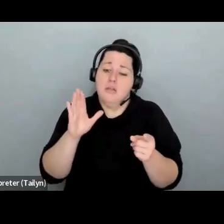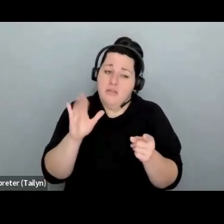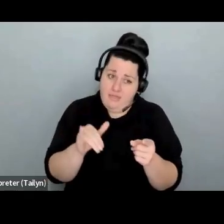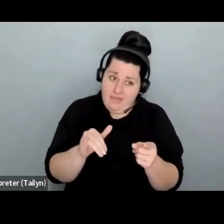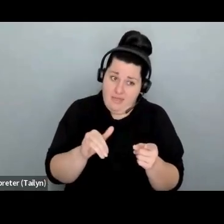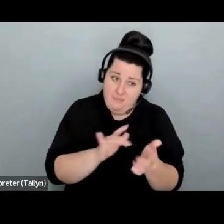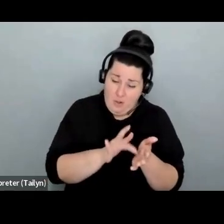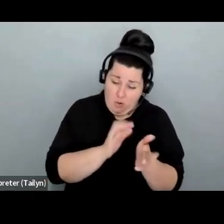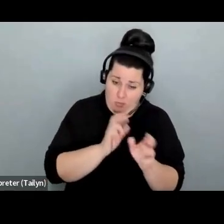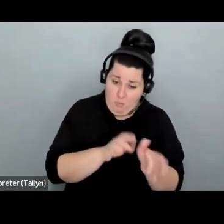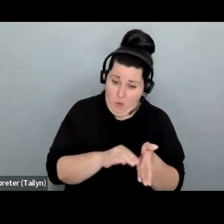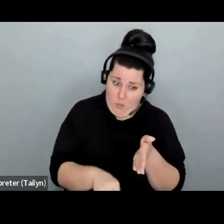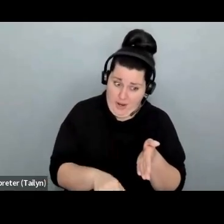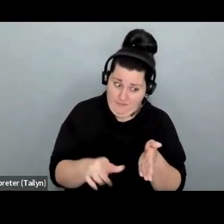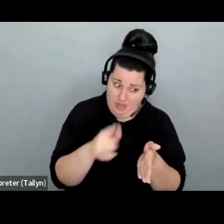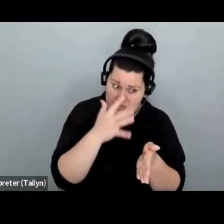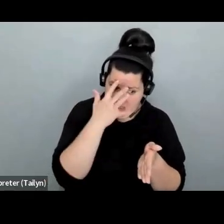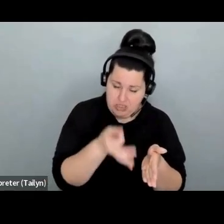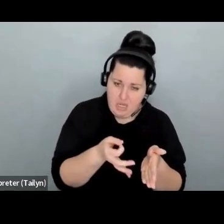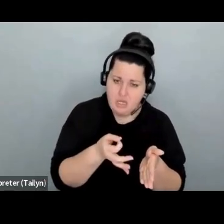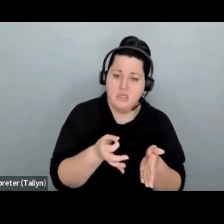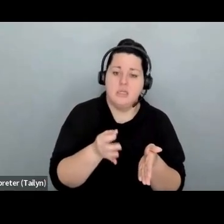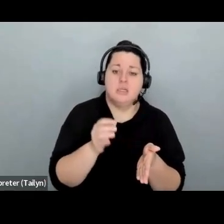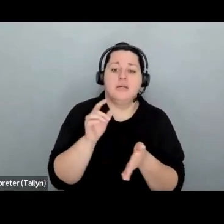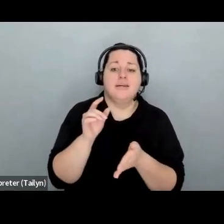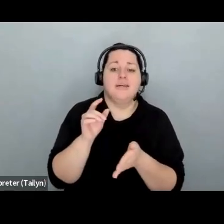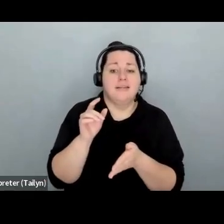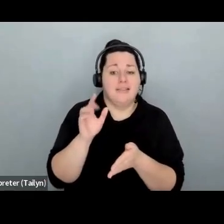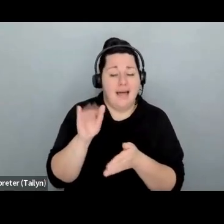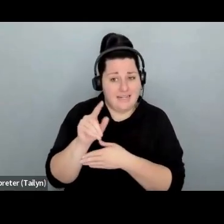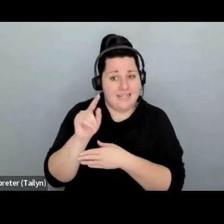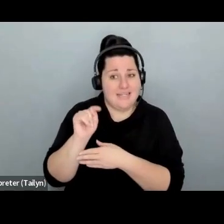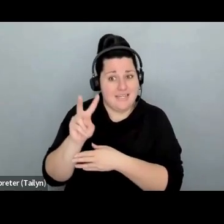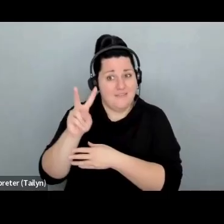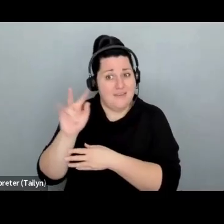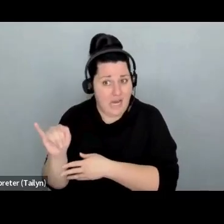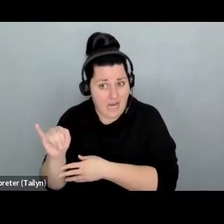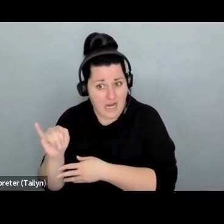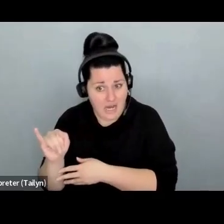waived, a TS teacher of the visually impaired,